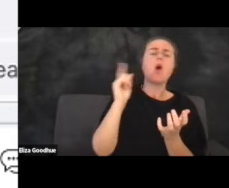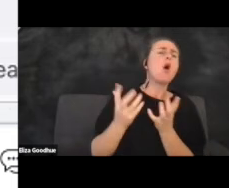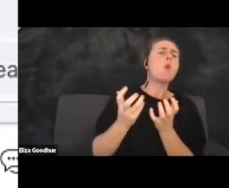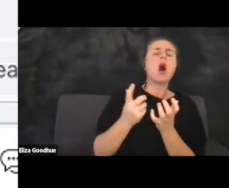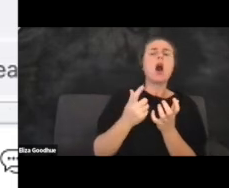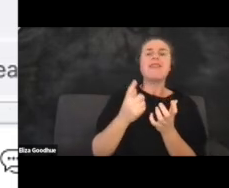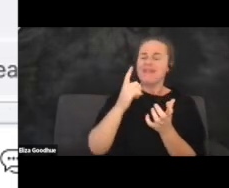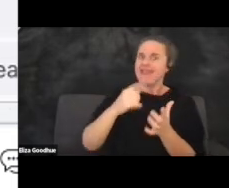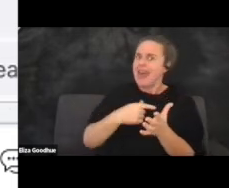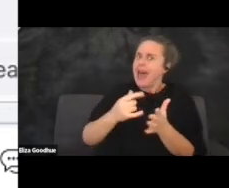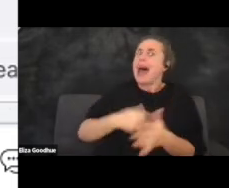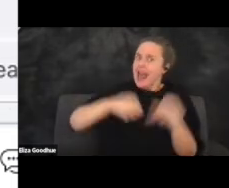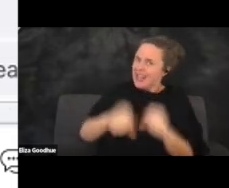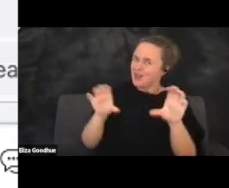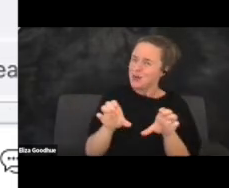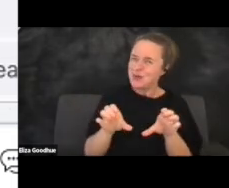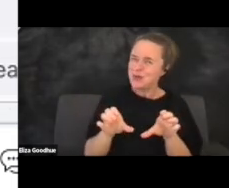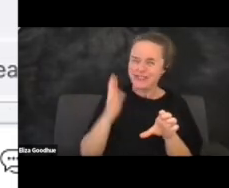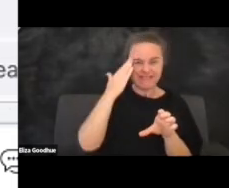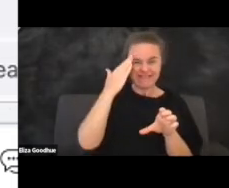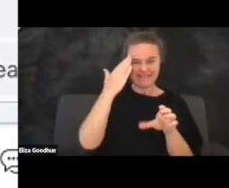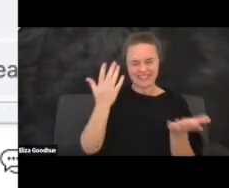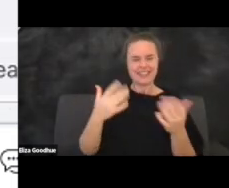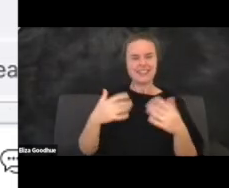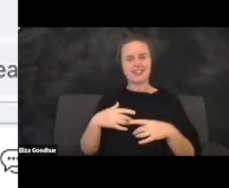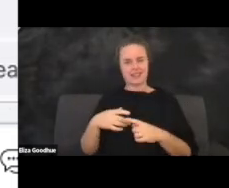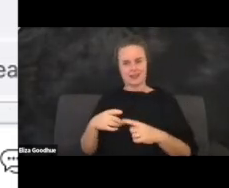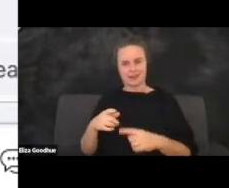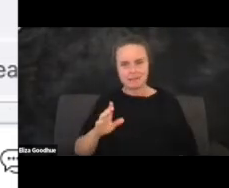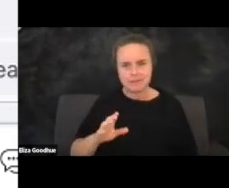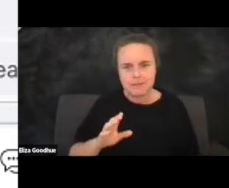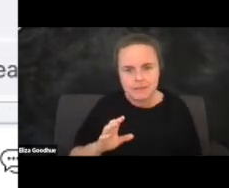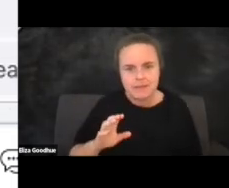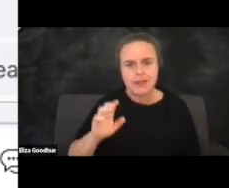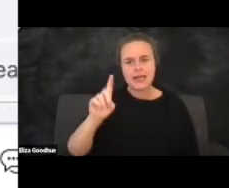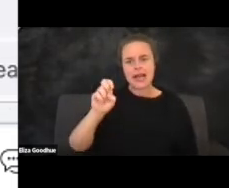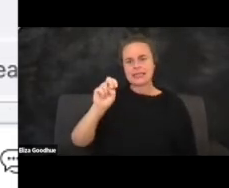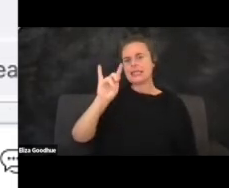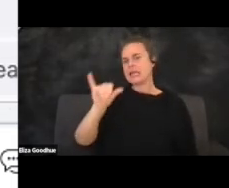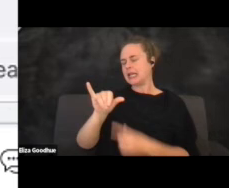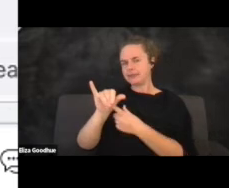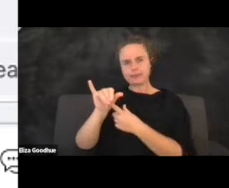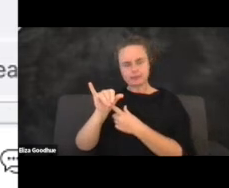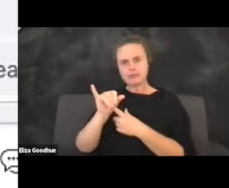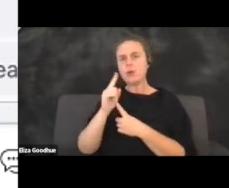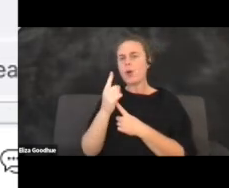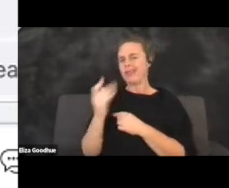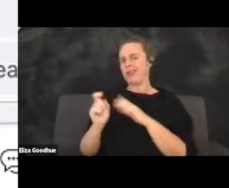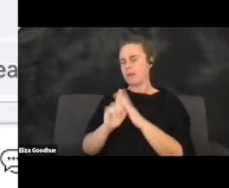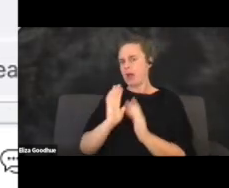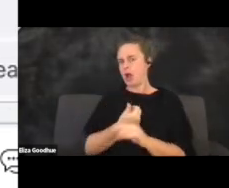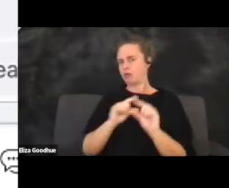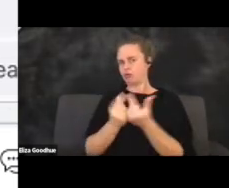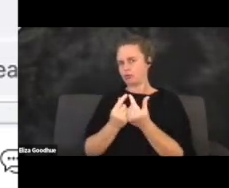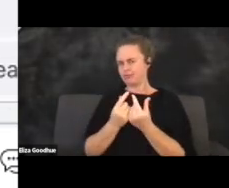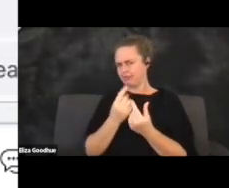And to that end, Chris, something that came up in our group that I think is interesting to reflect on is it